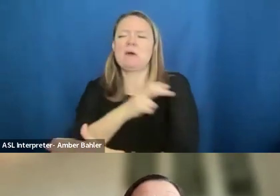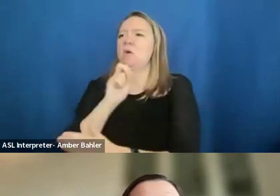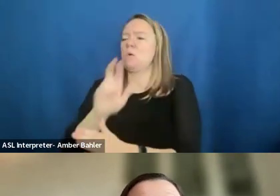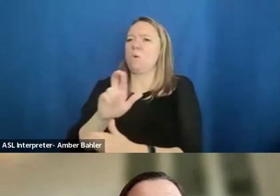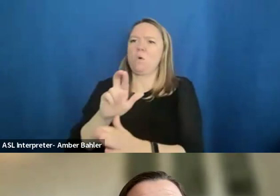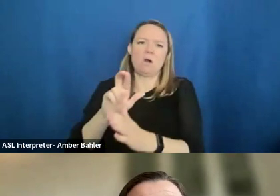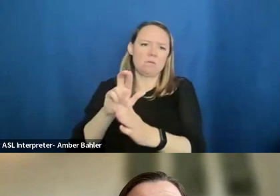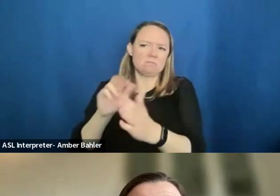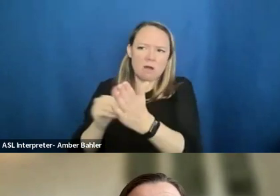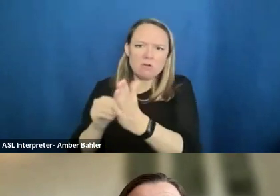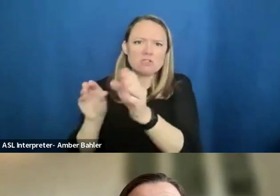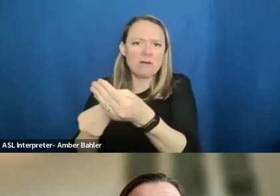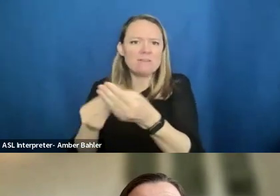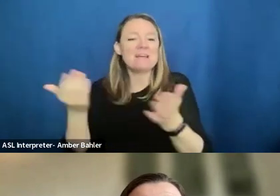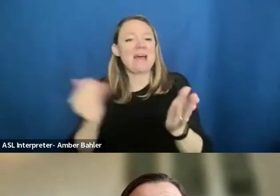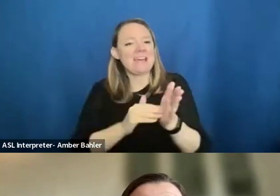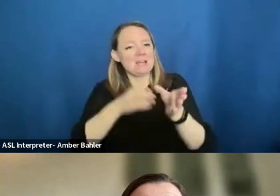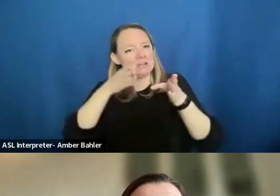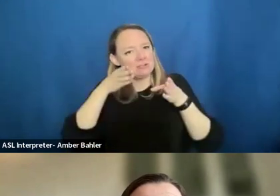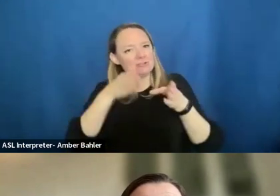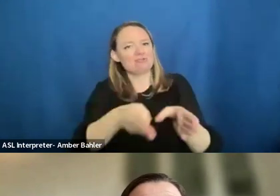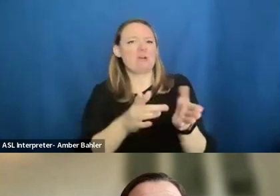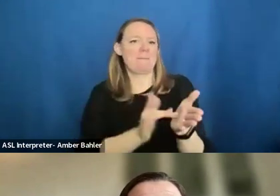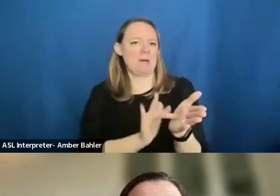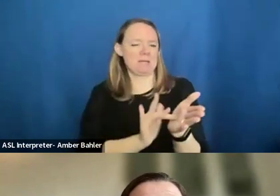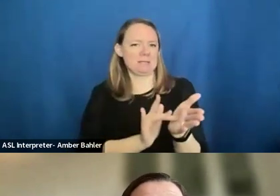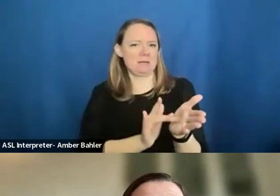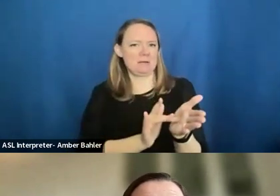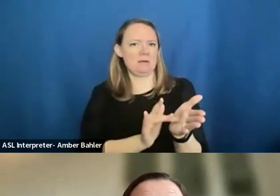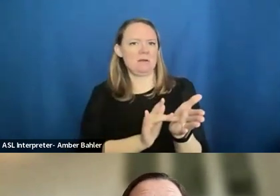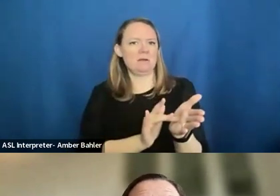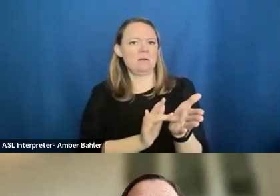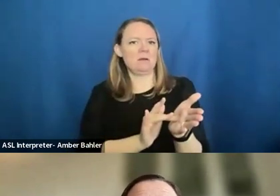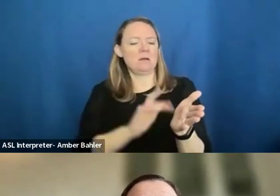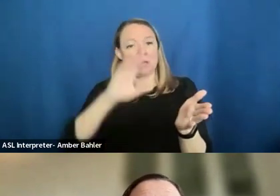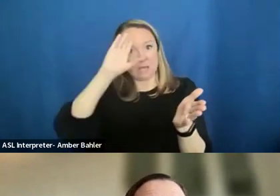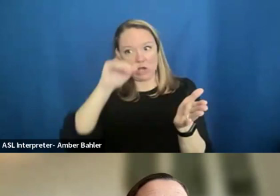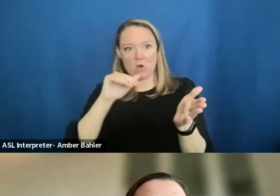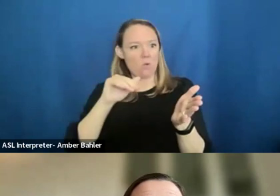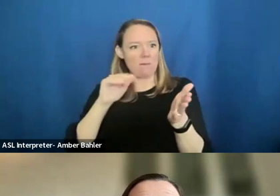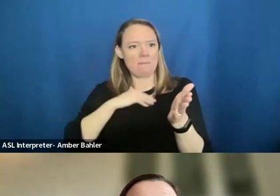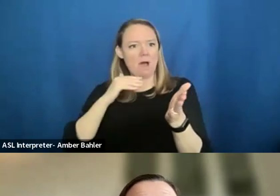medicine, how can we bring what we can do well, say in the emergency department, where we're really good at